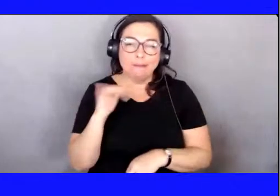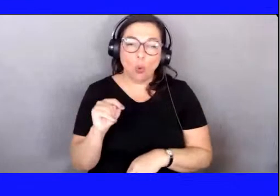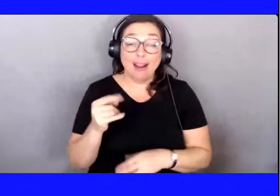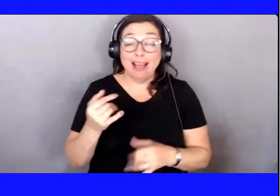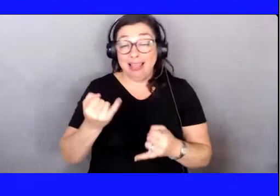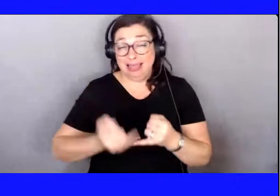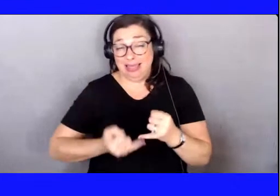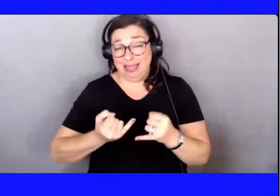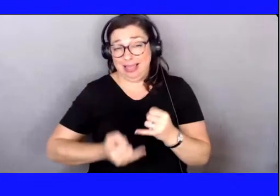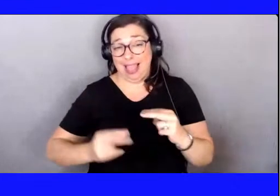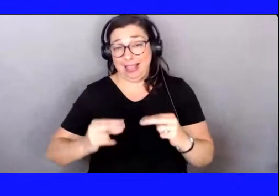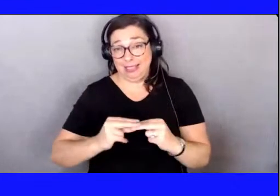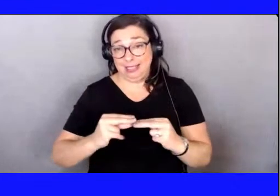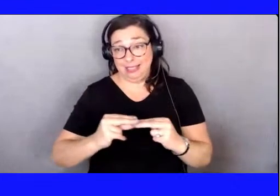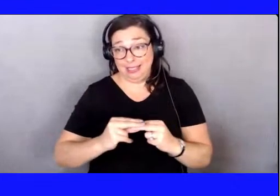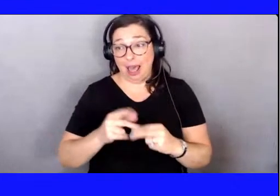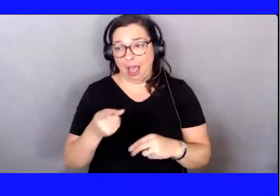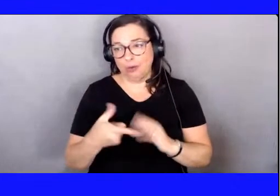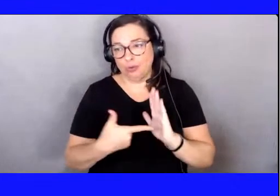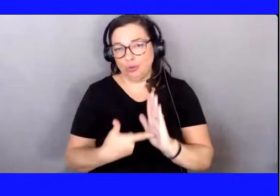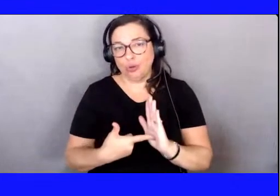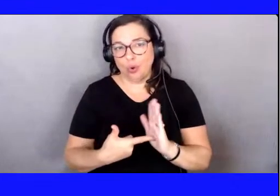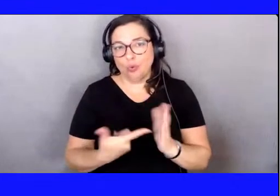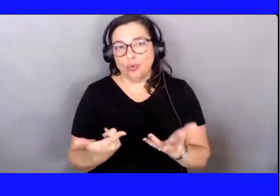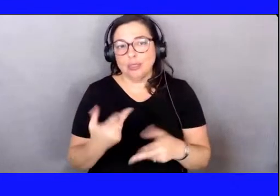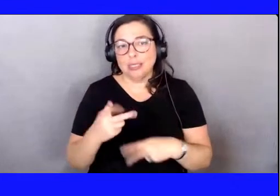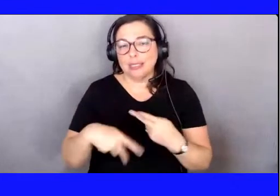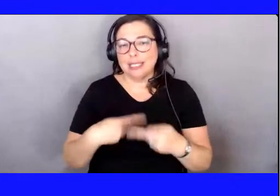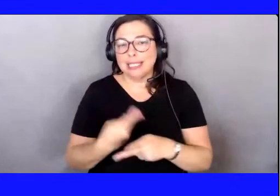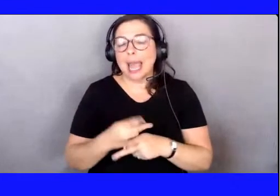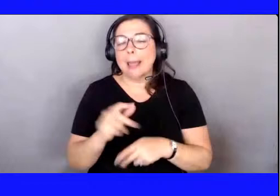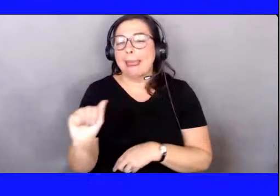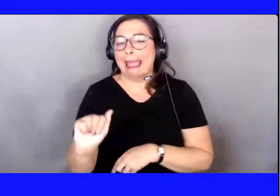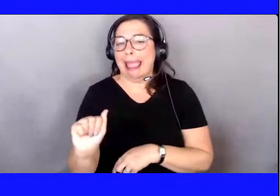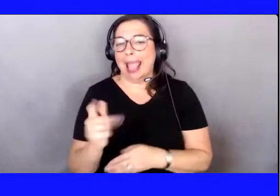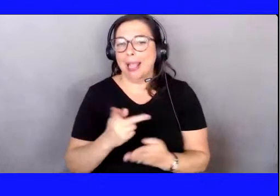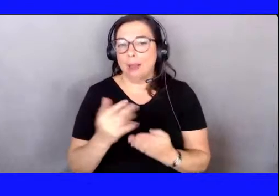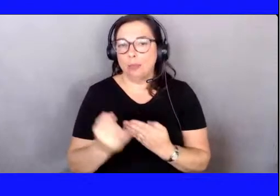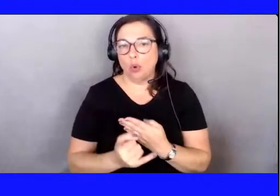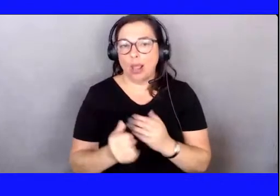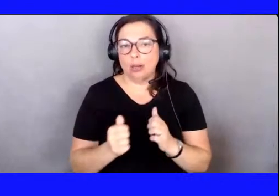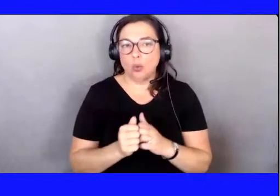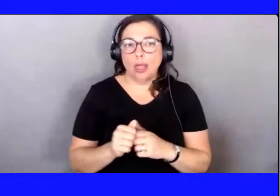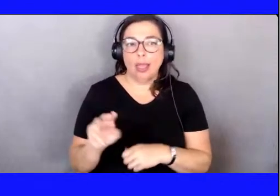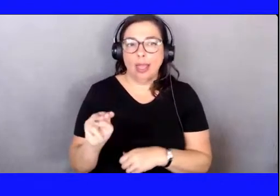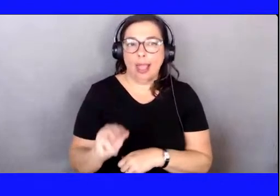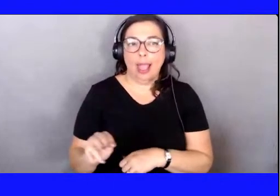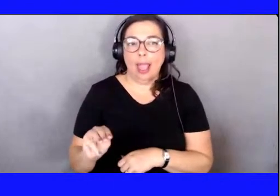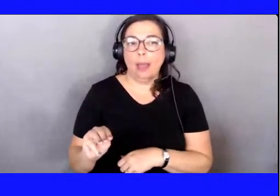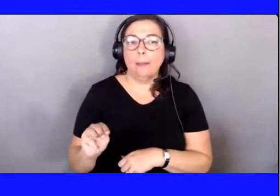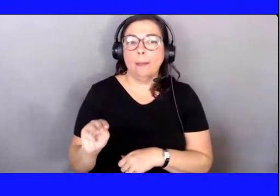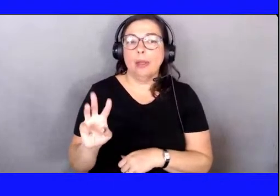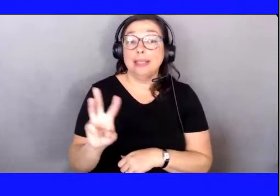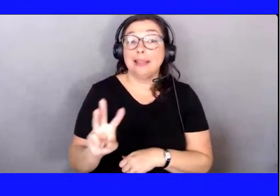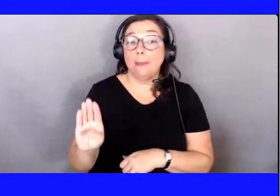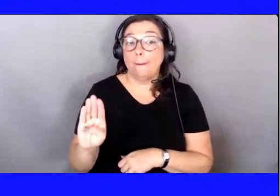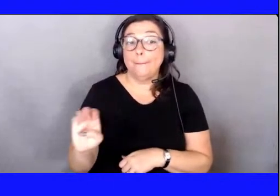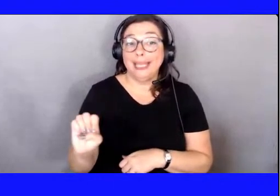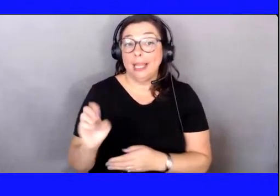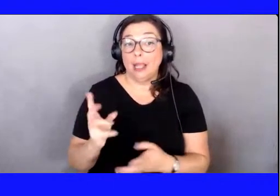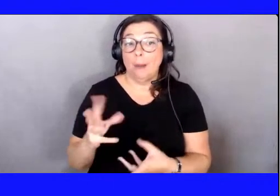last slide is a real commitment, obviously, Type A Projects has to MWBE participation, and that's everything